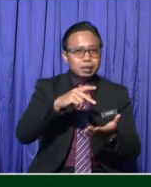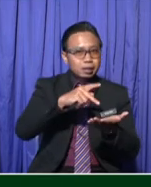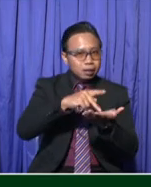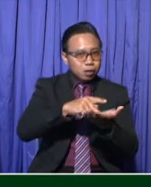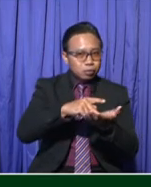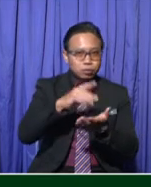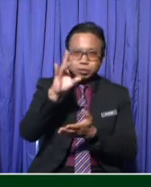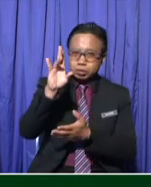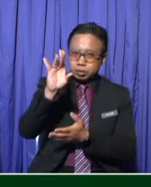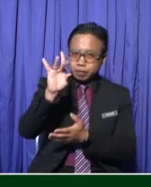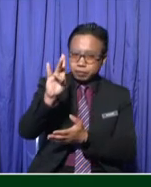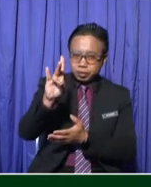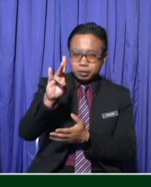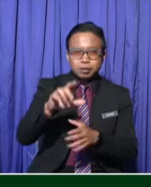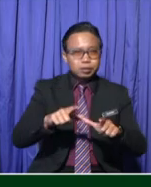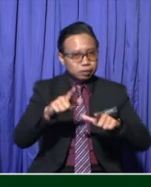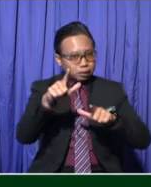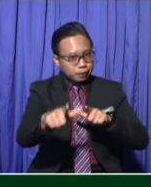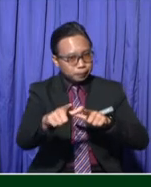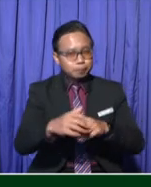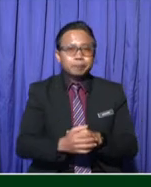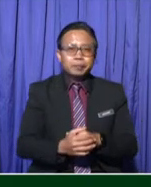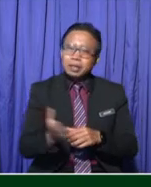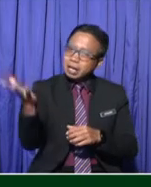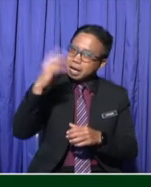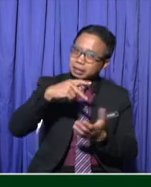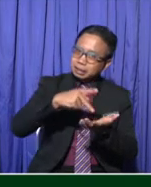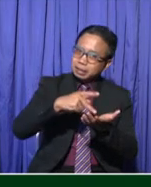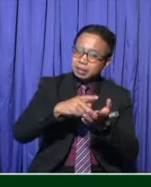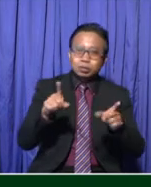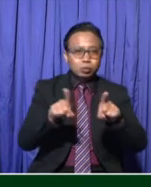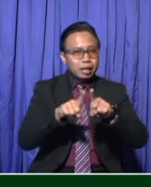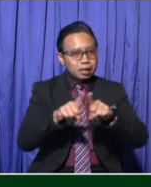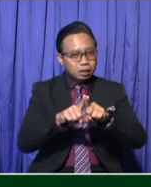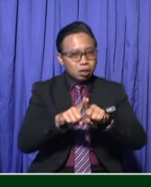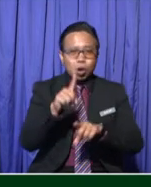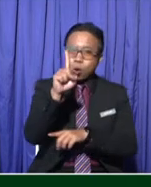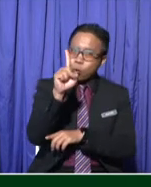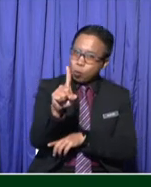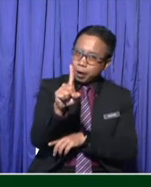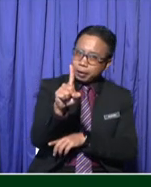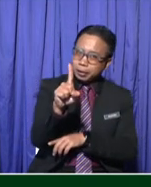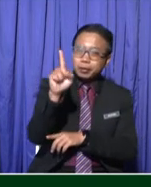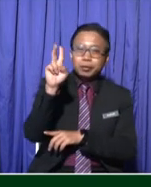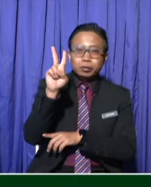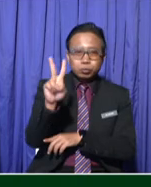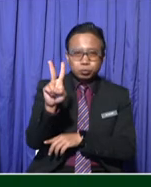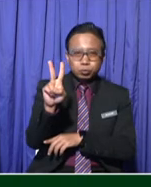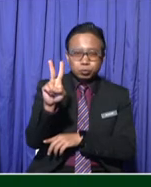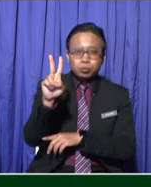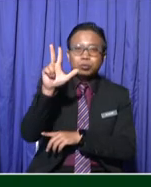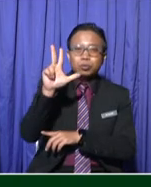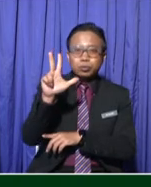number 4. Let us count together. 1, 2,